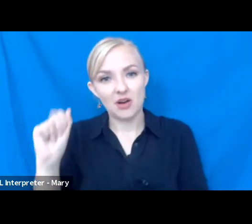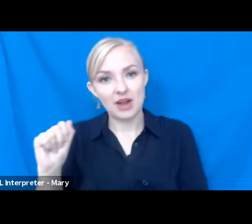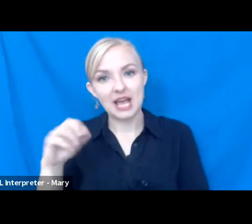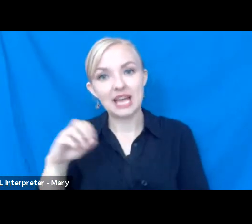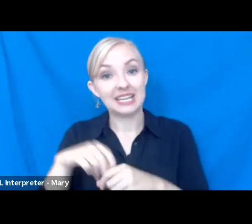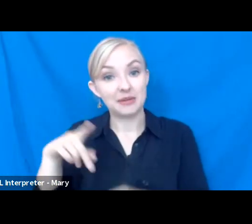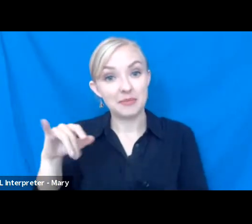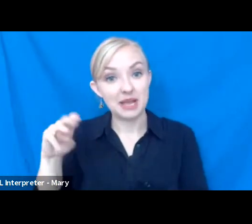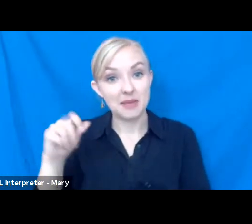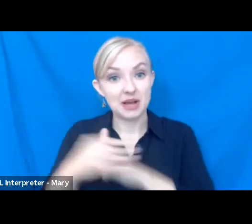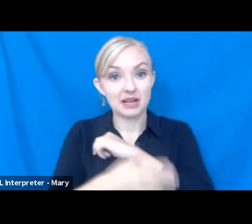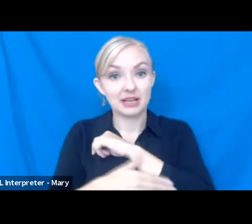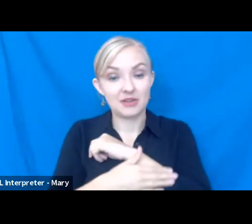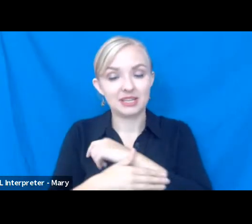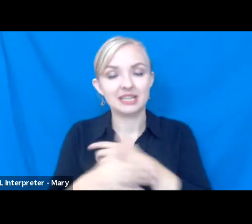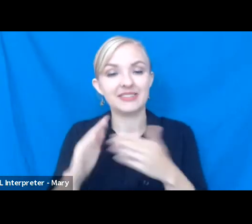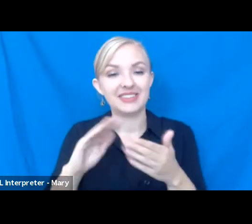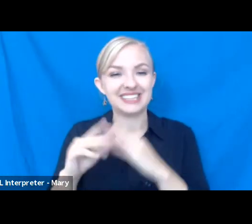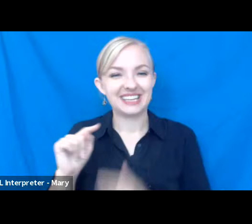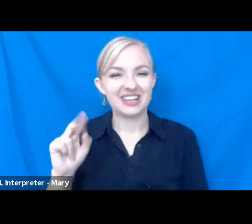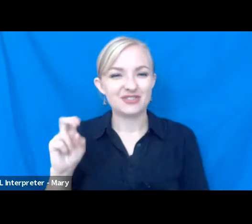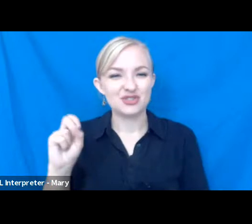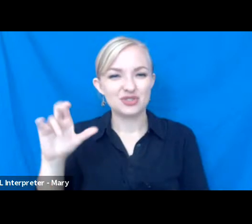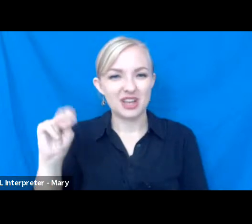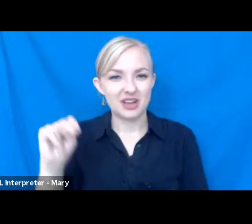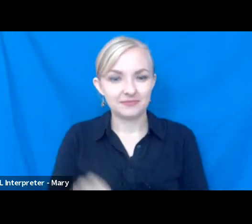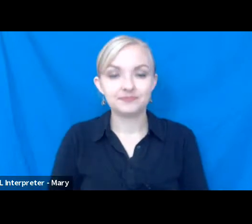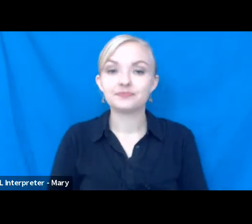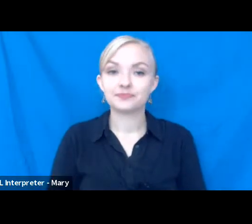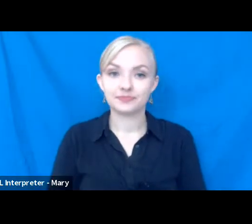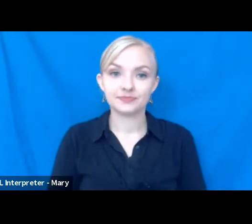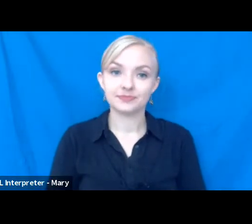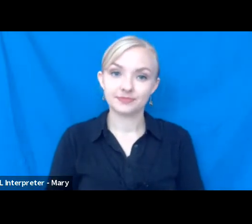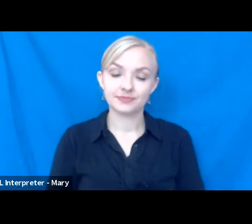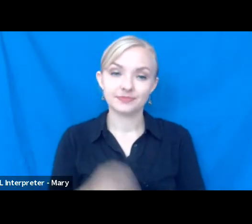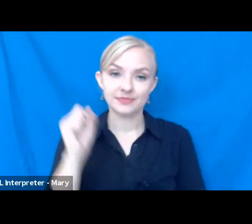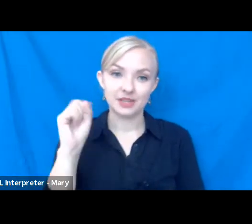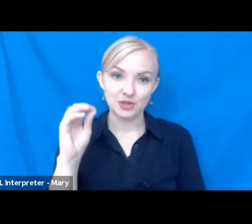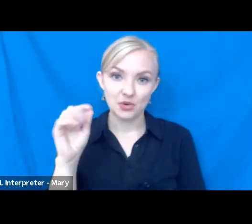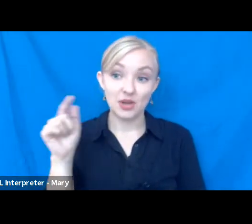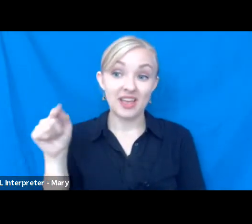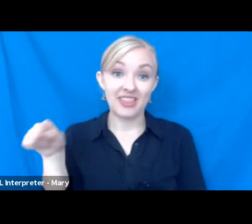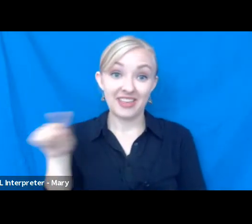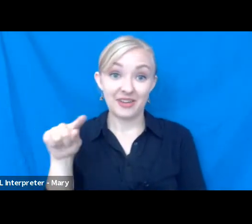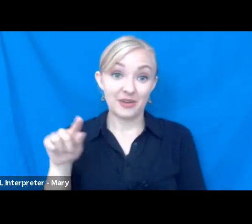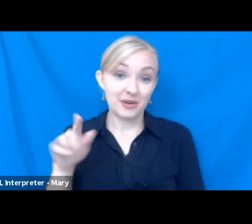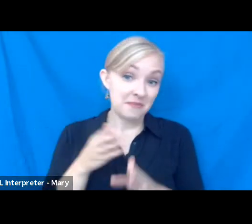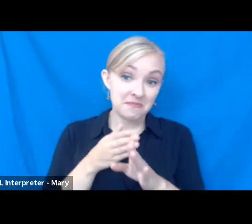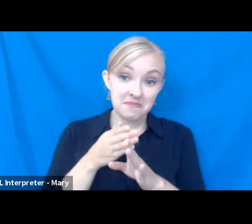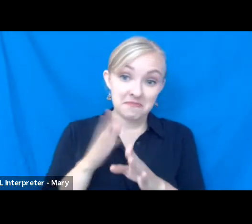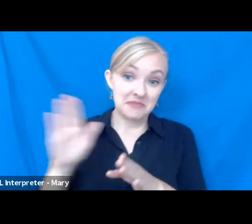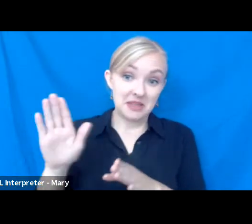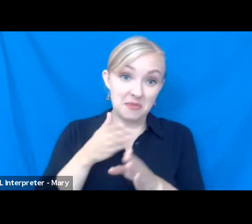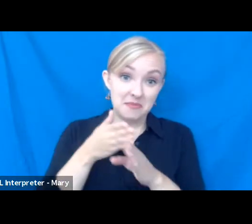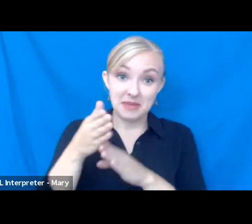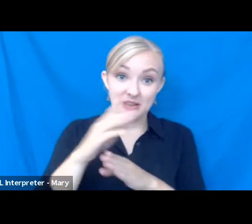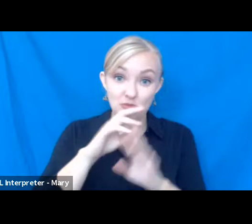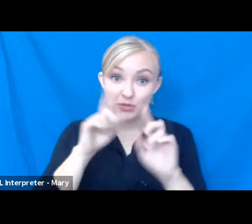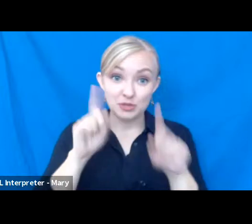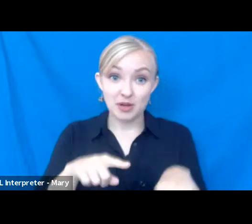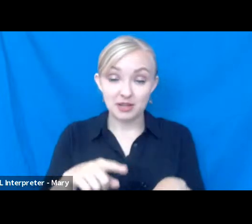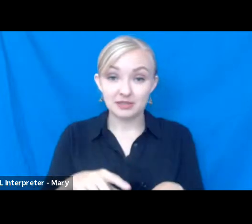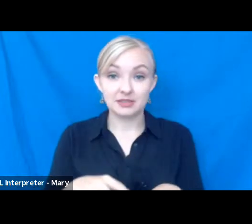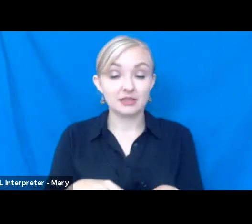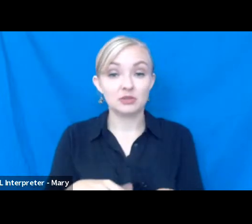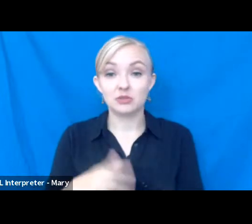Pima County, the city of Tucson and Pima County. And their primary response has been online